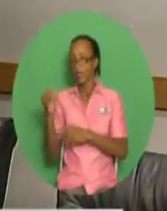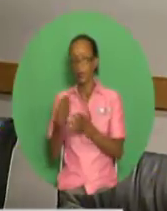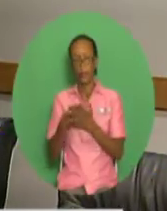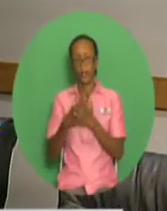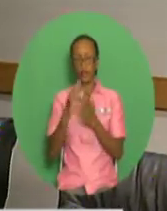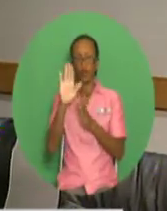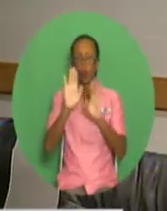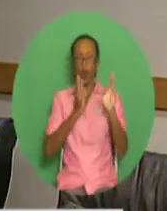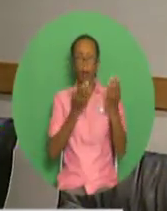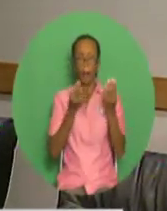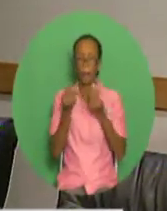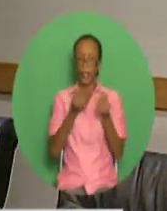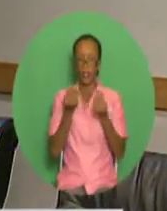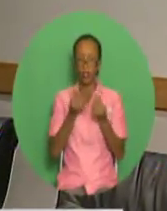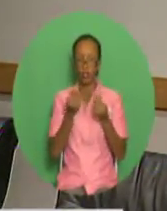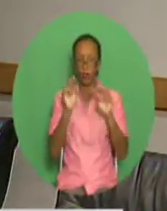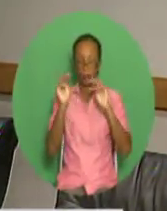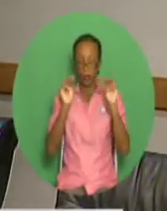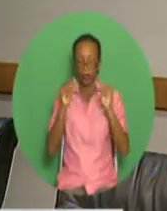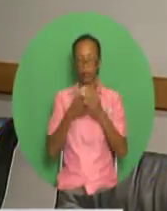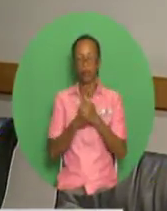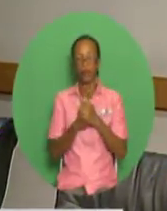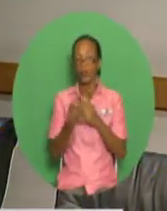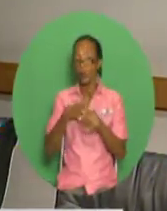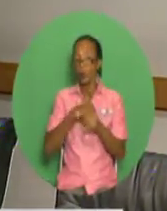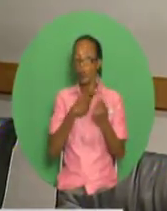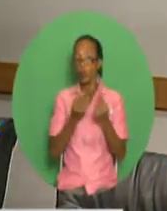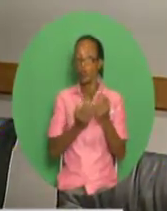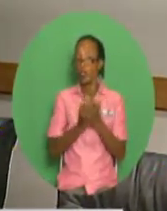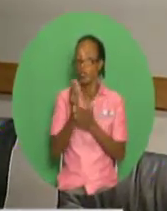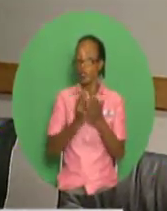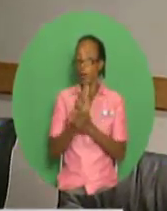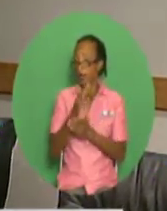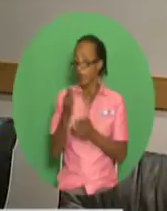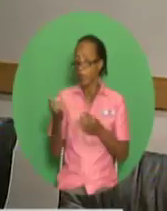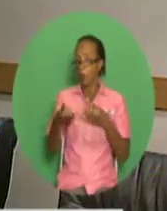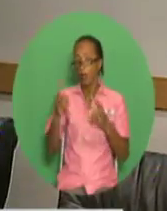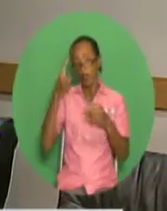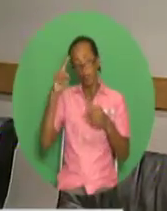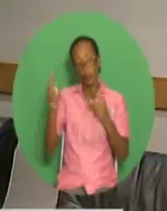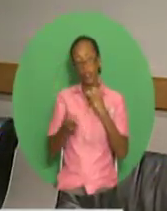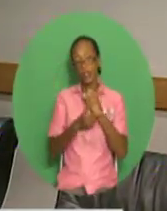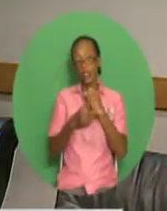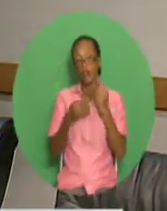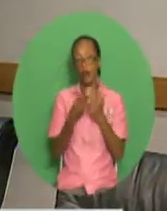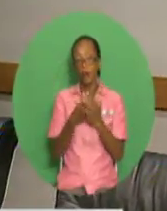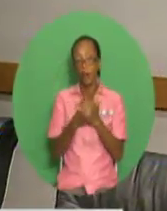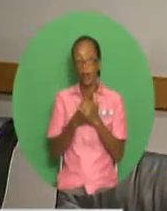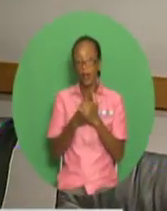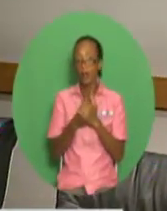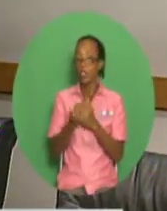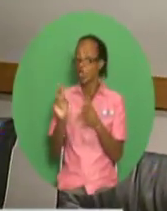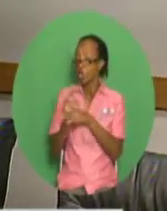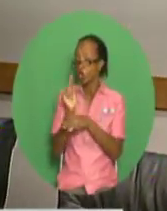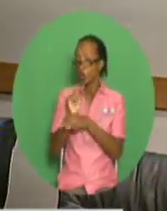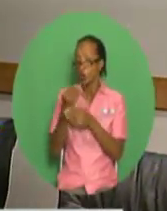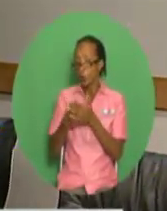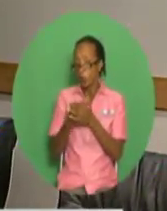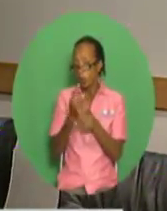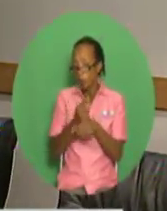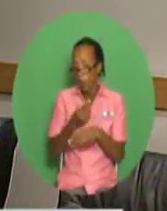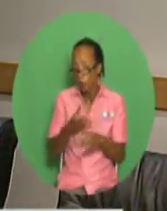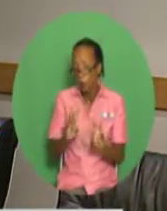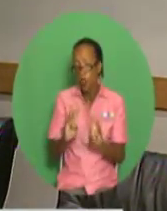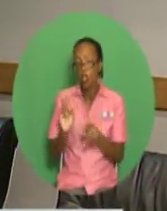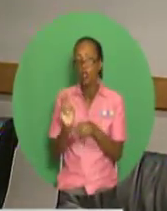are the little things that we're doing, Madam Speaker, with regards to ensuring that we are cost effective and get the